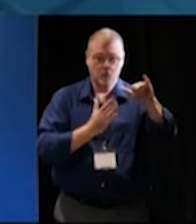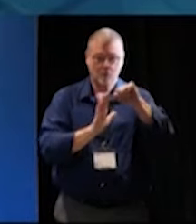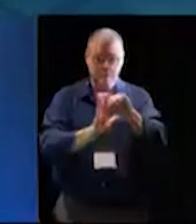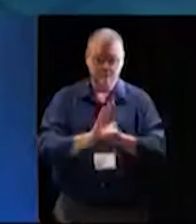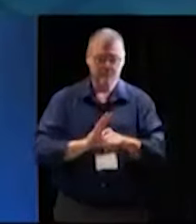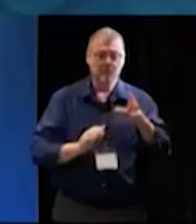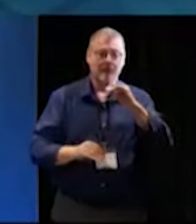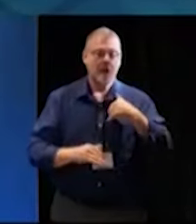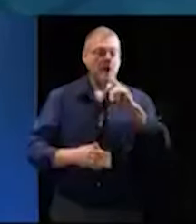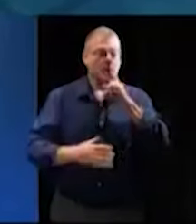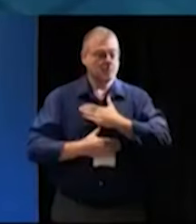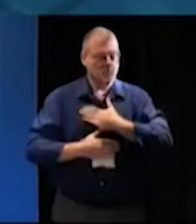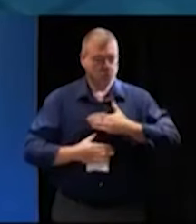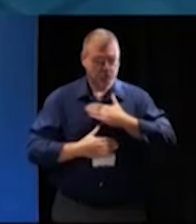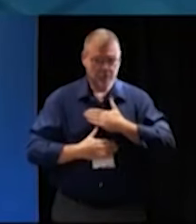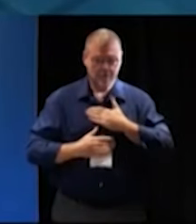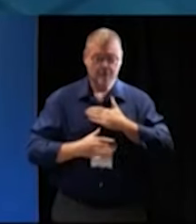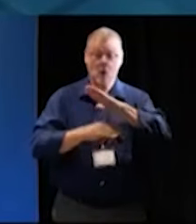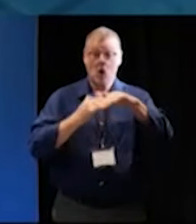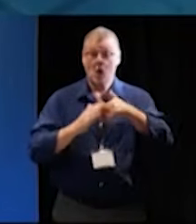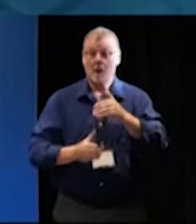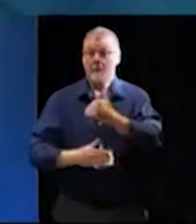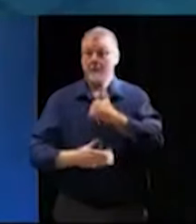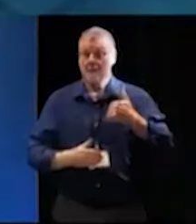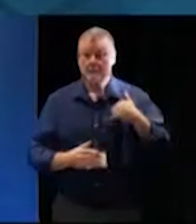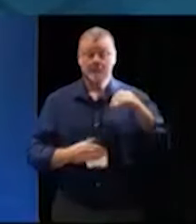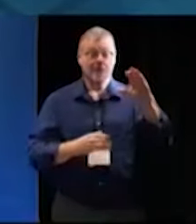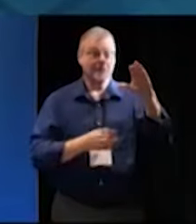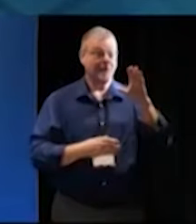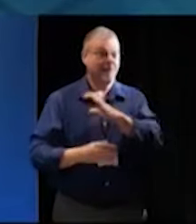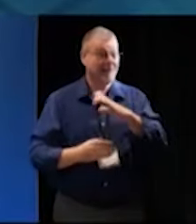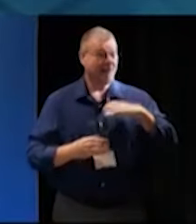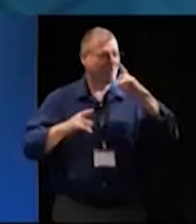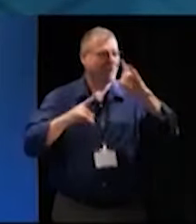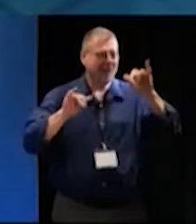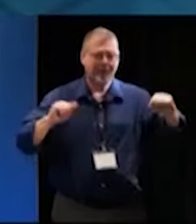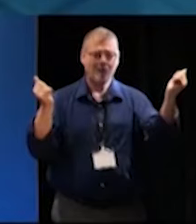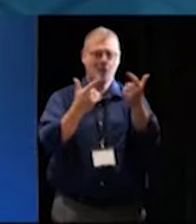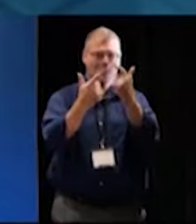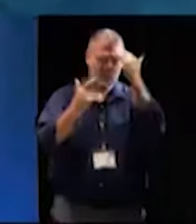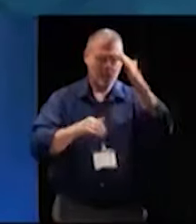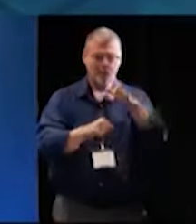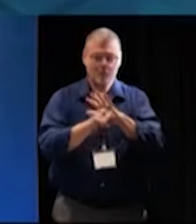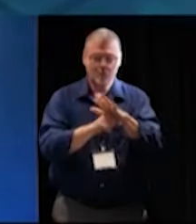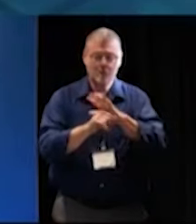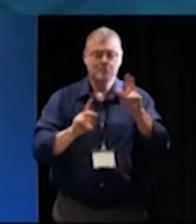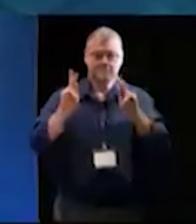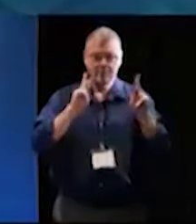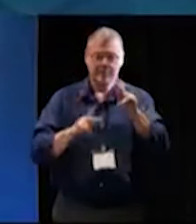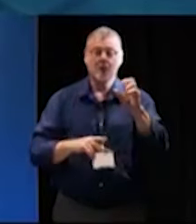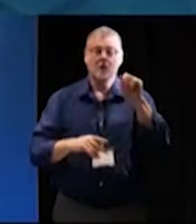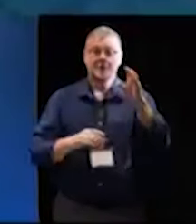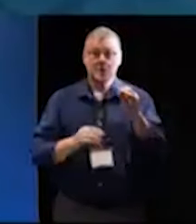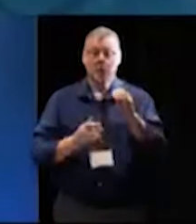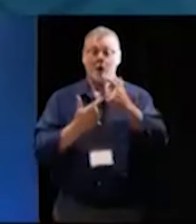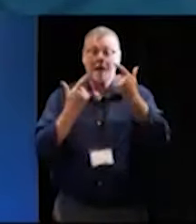Council, I appreciate them as well. All the members of my cabinet, you heard their names, they're extraordinary, and all the local officials who are here today. So let's go back a